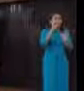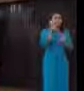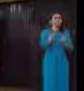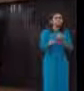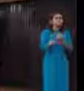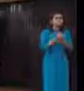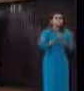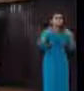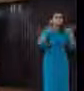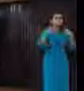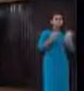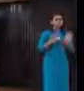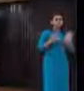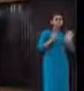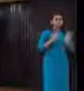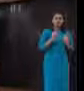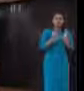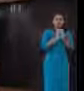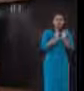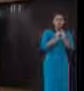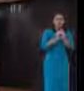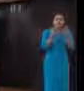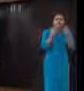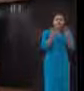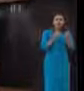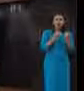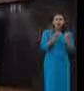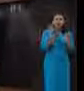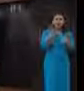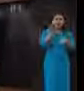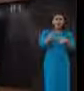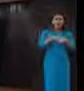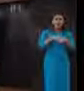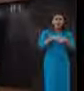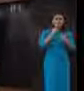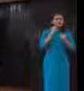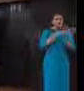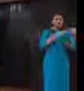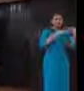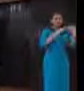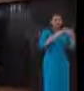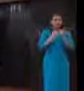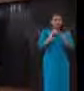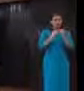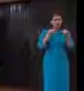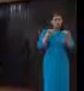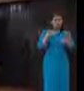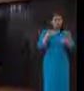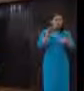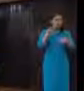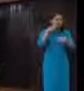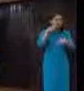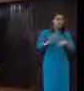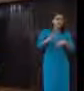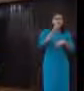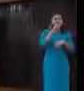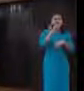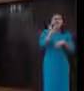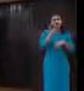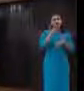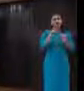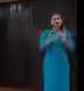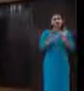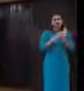So perhaps you'd like to tell us a little bit about that critical period in the history of 370, where it may have gone,